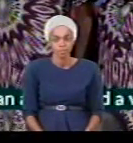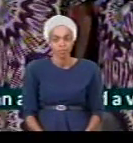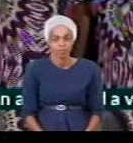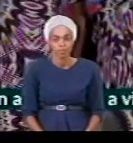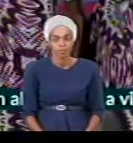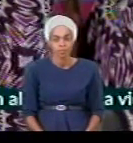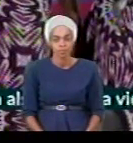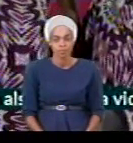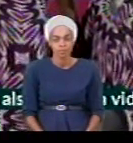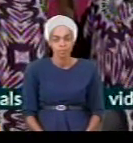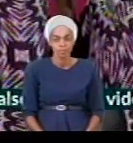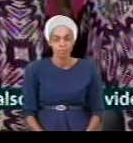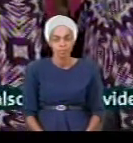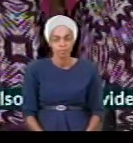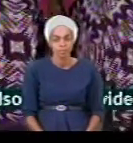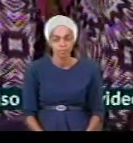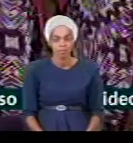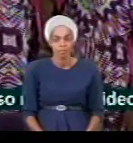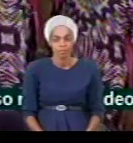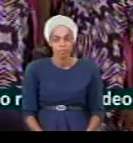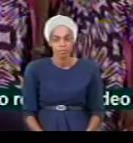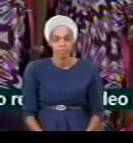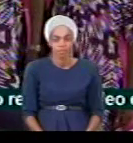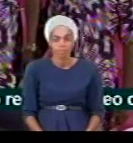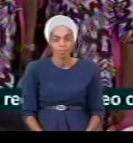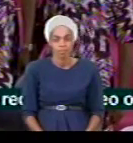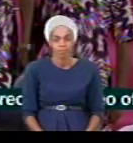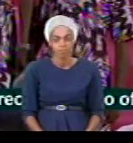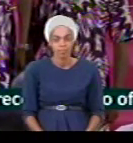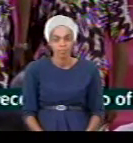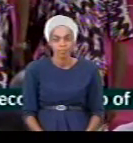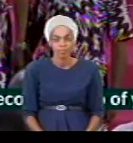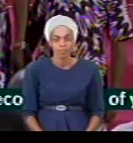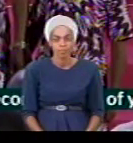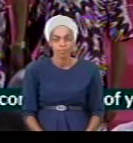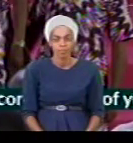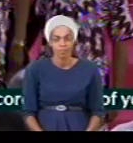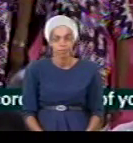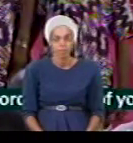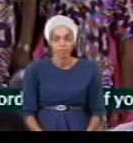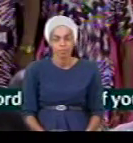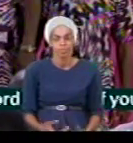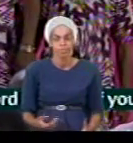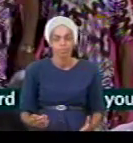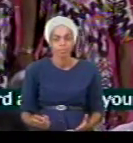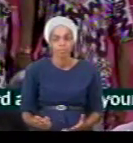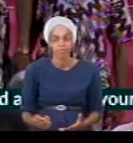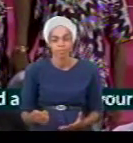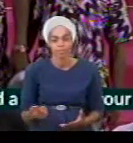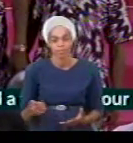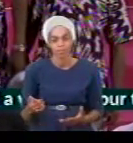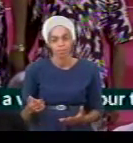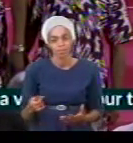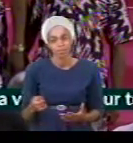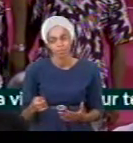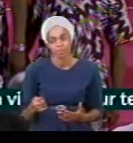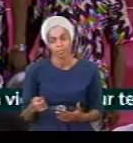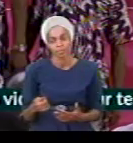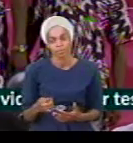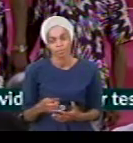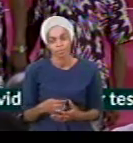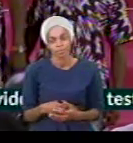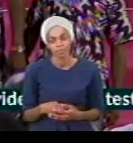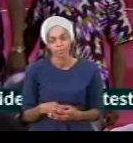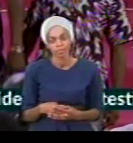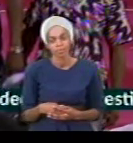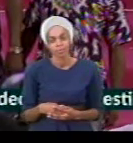they the young girl beside me has been suffering from bedouetting since birth embarrassing one when the last